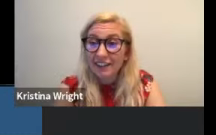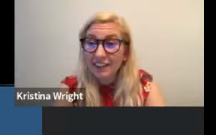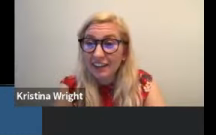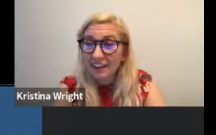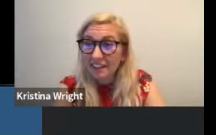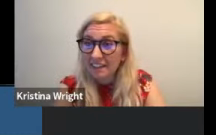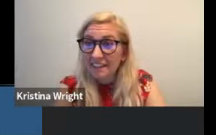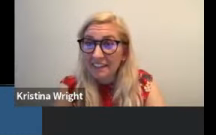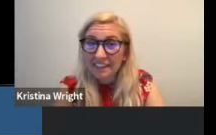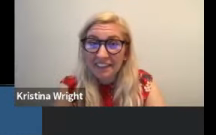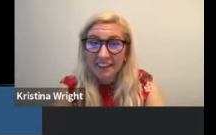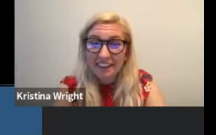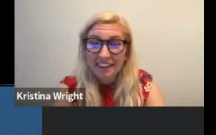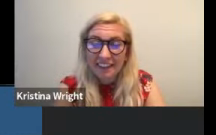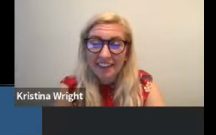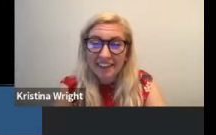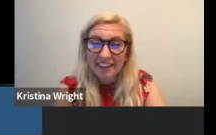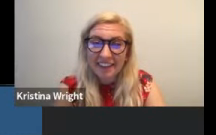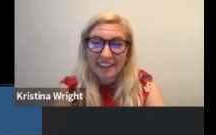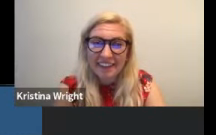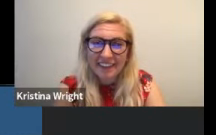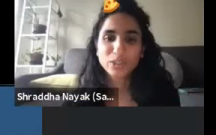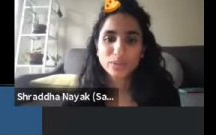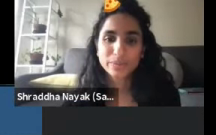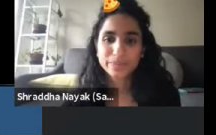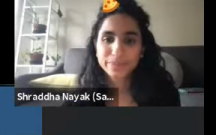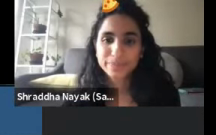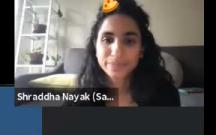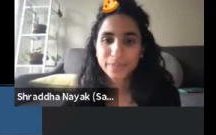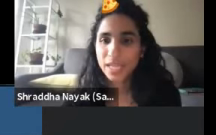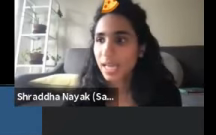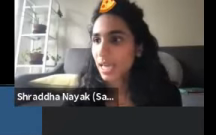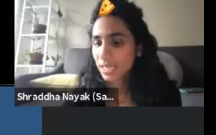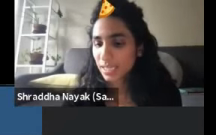lot. Yeah, it's really cool.